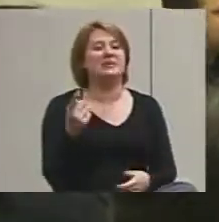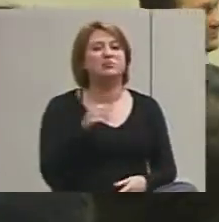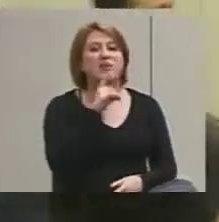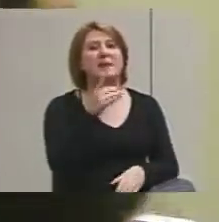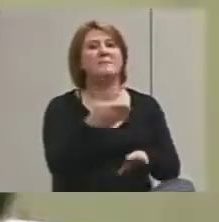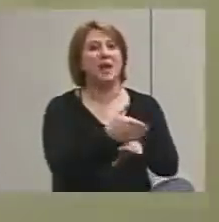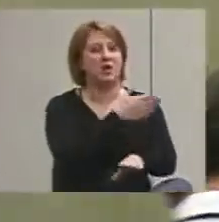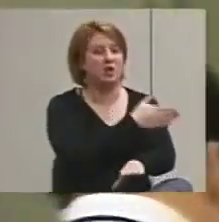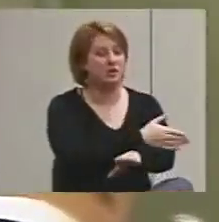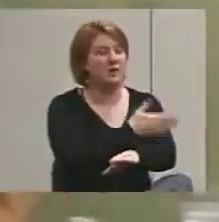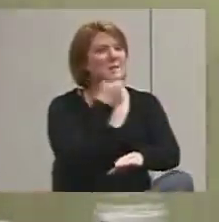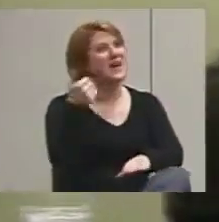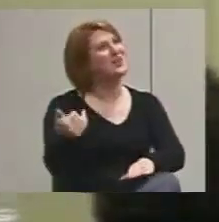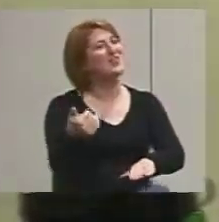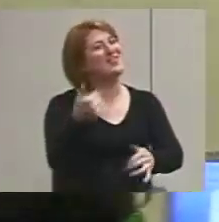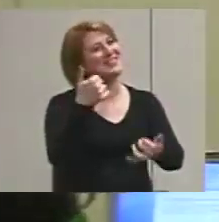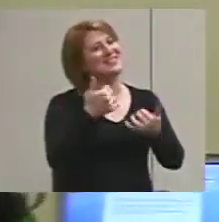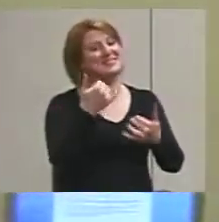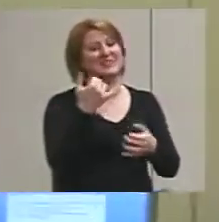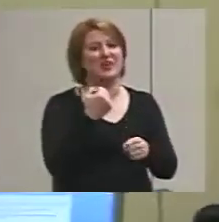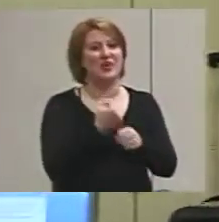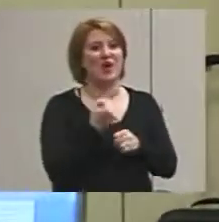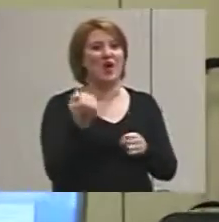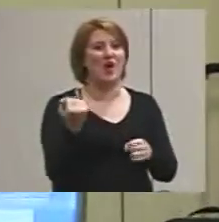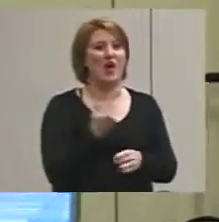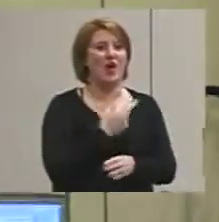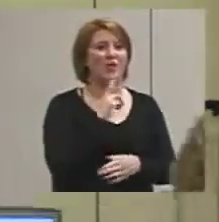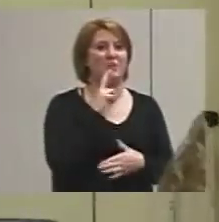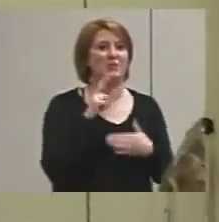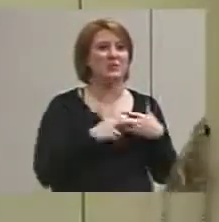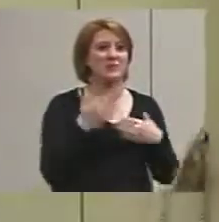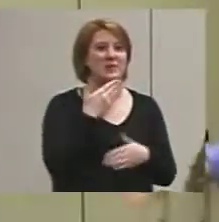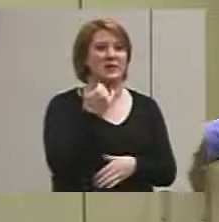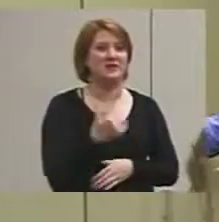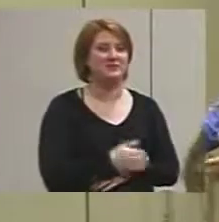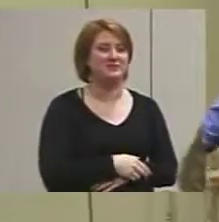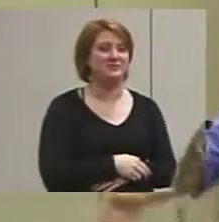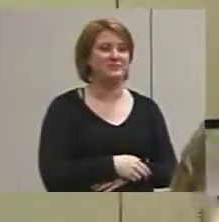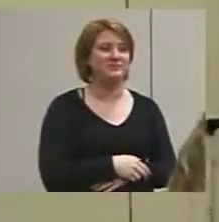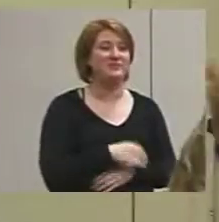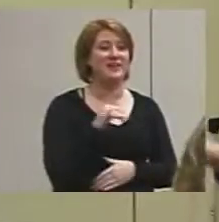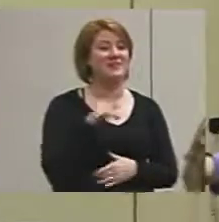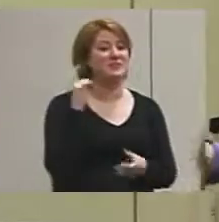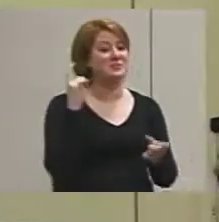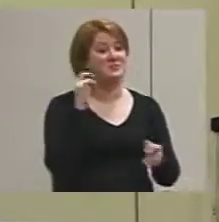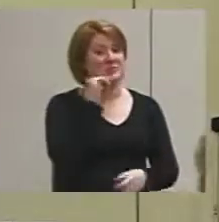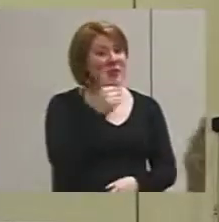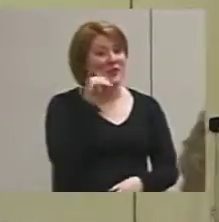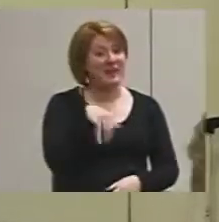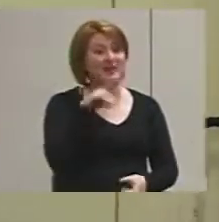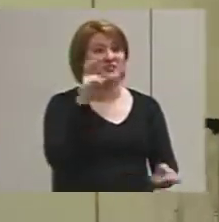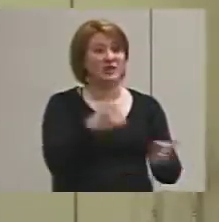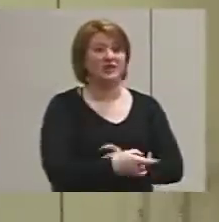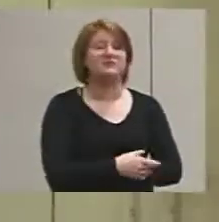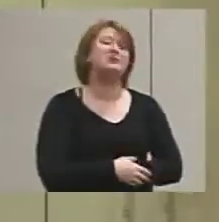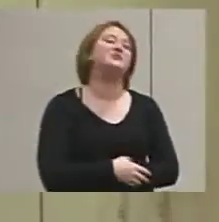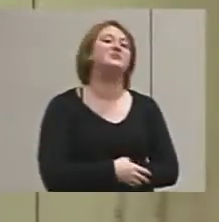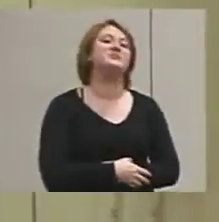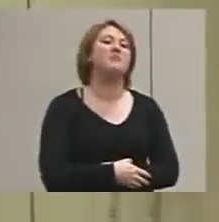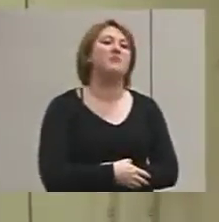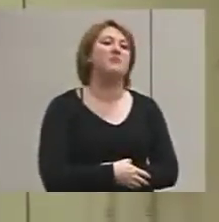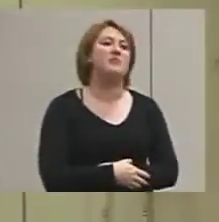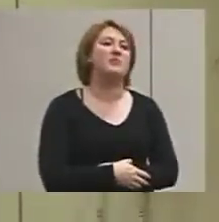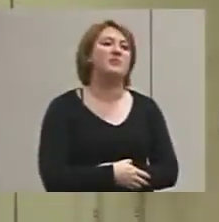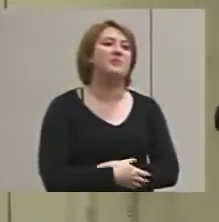reports we're getting. He's so much better this year. But he's also the kind of kid that could change tomorrow, too. We know that, and that,